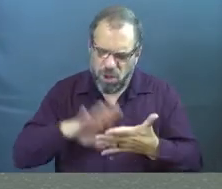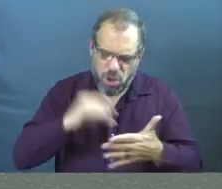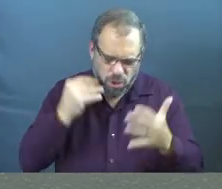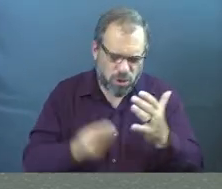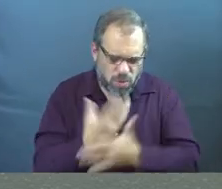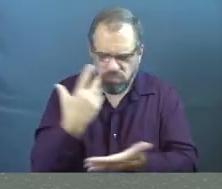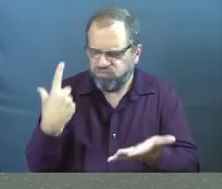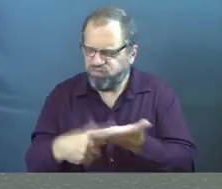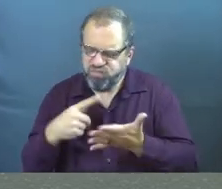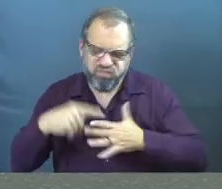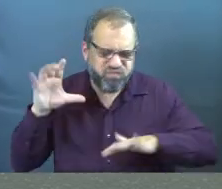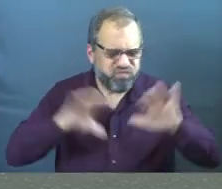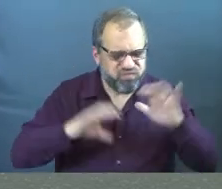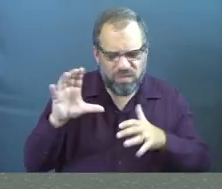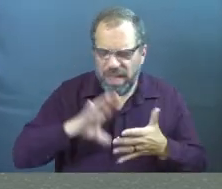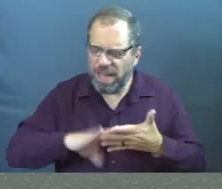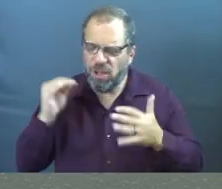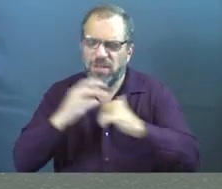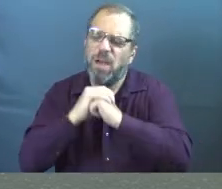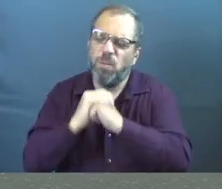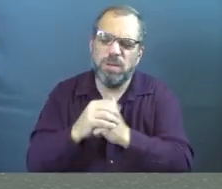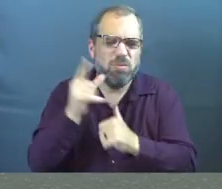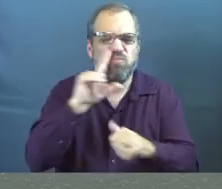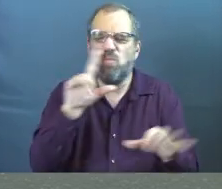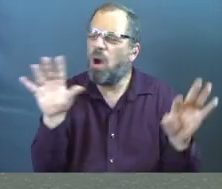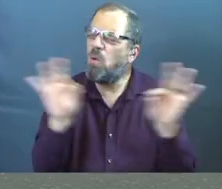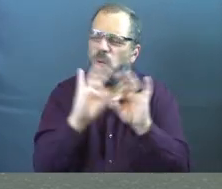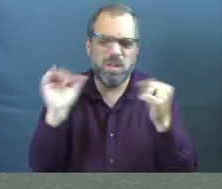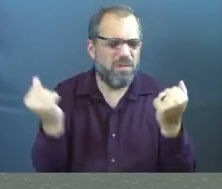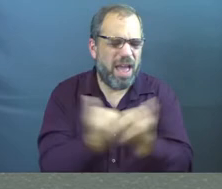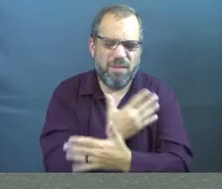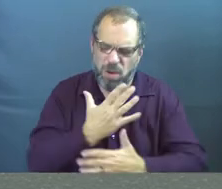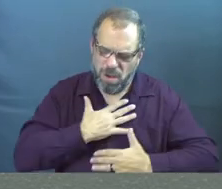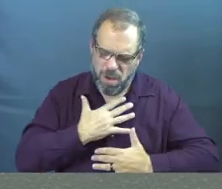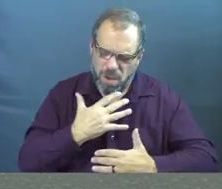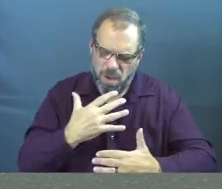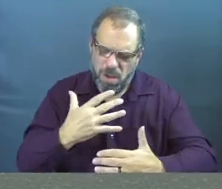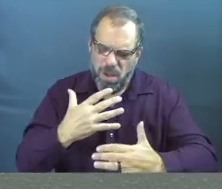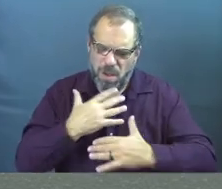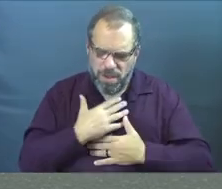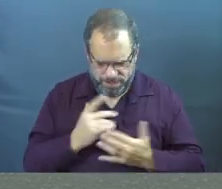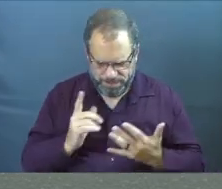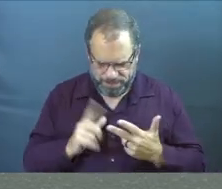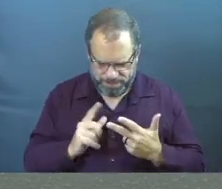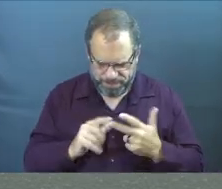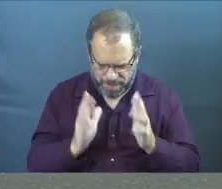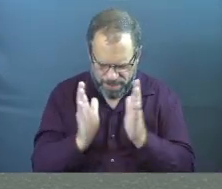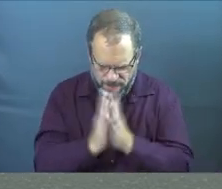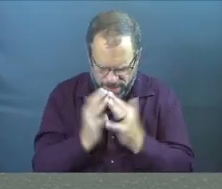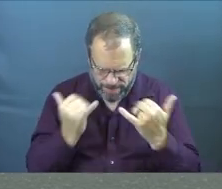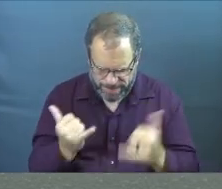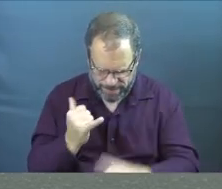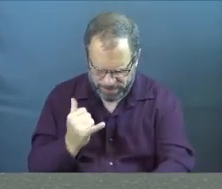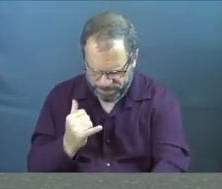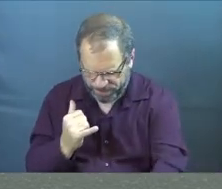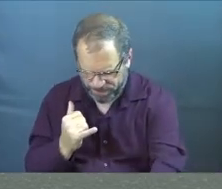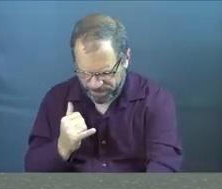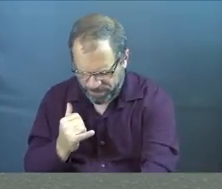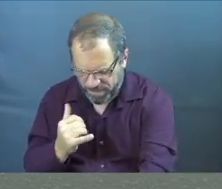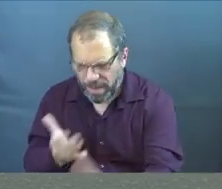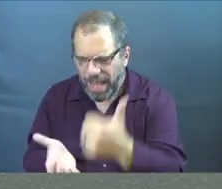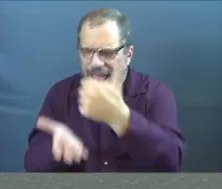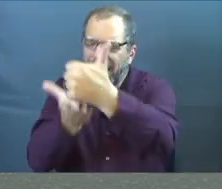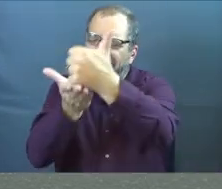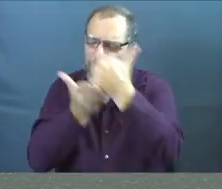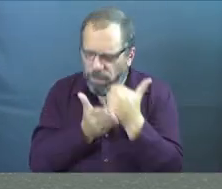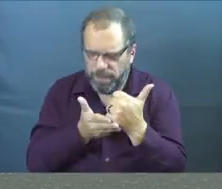and grow and talk and worship you, Jesus. You are worthy of every breath. Lord, I pray right now that you just help us,